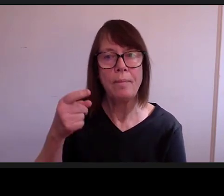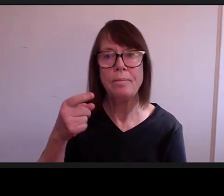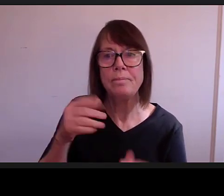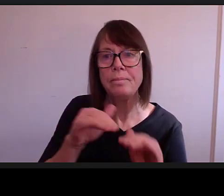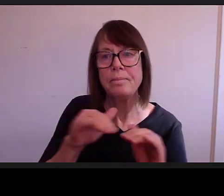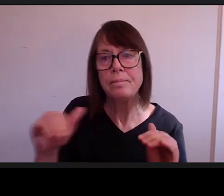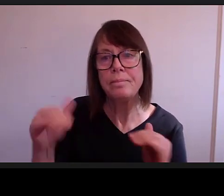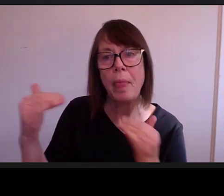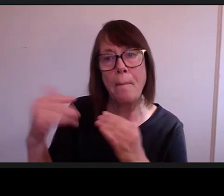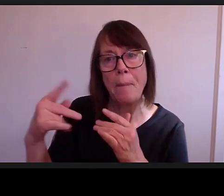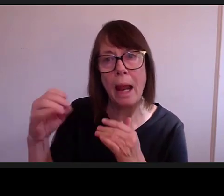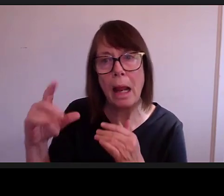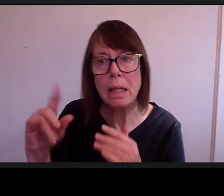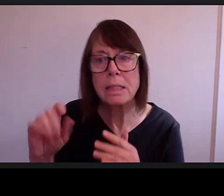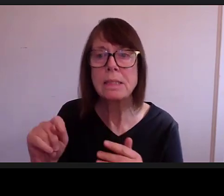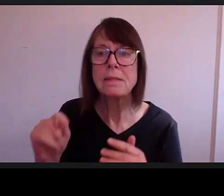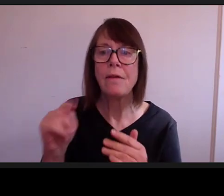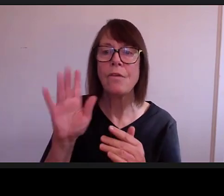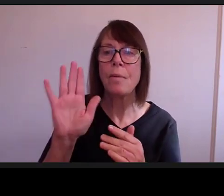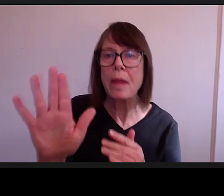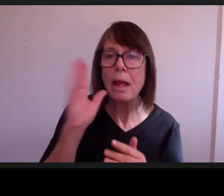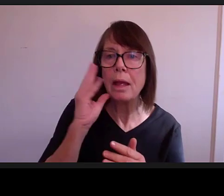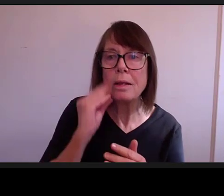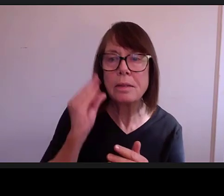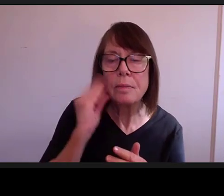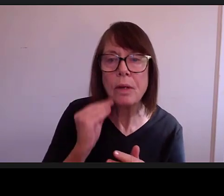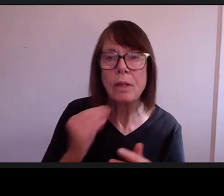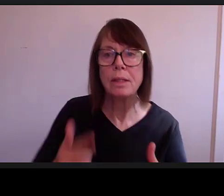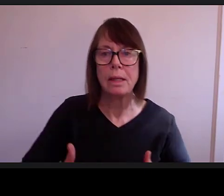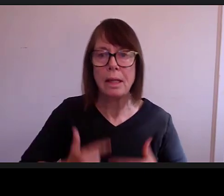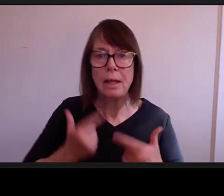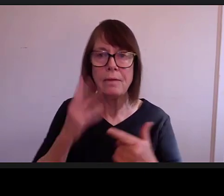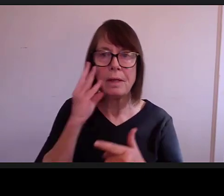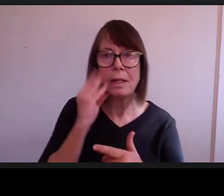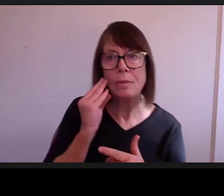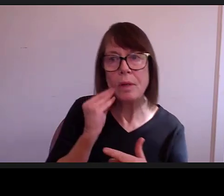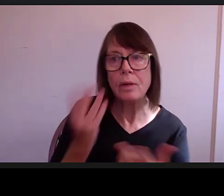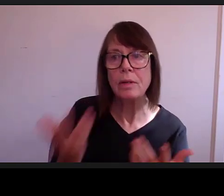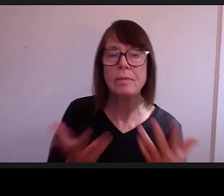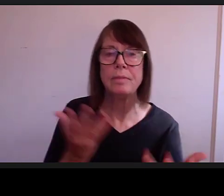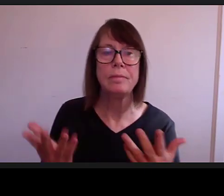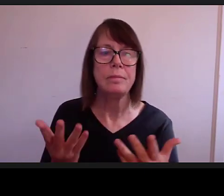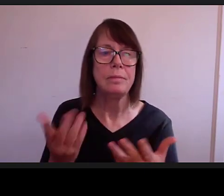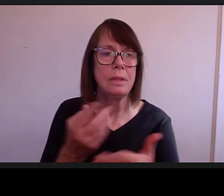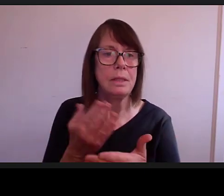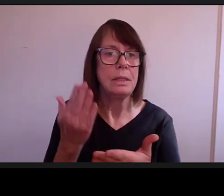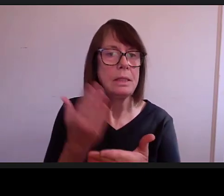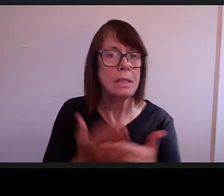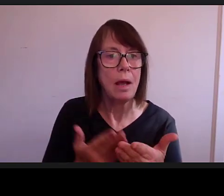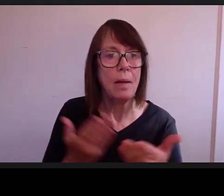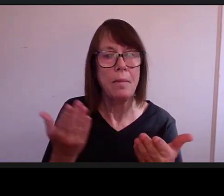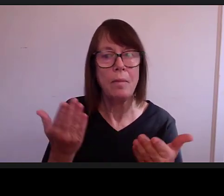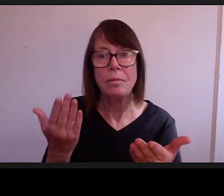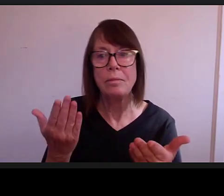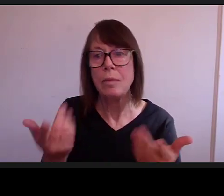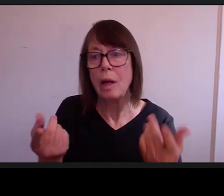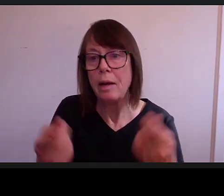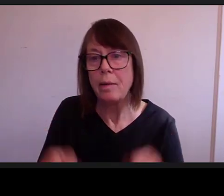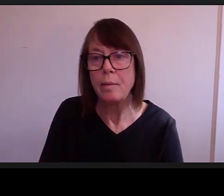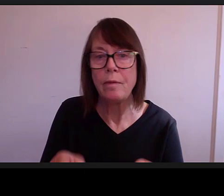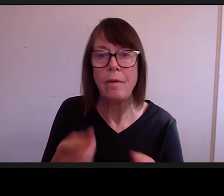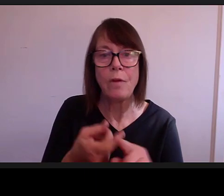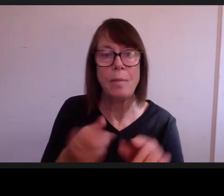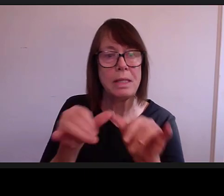very individual lived experiences, some of which may have occurred as a result of the